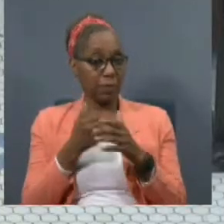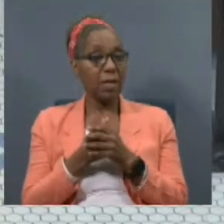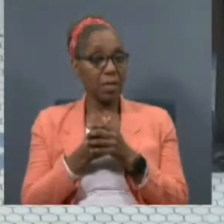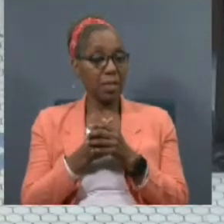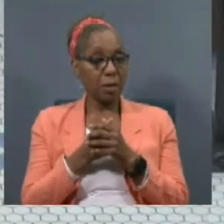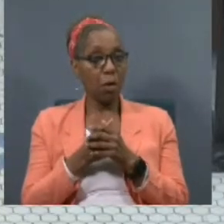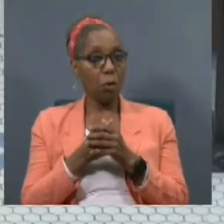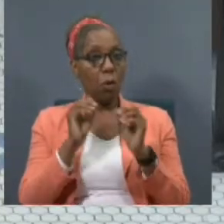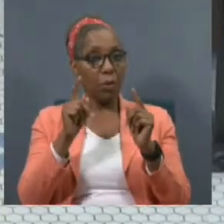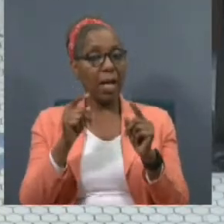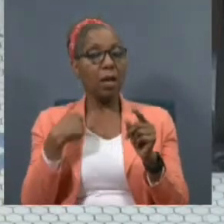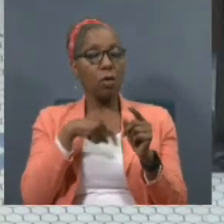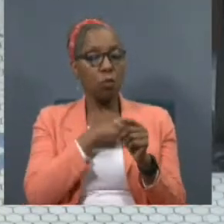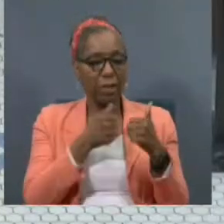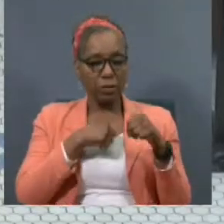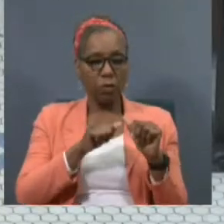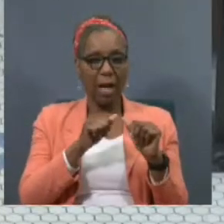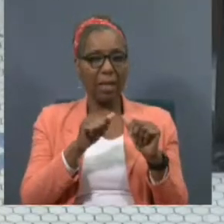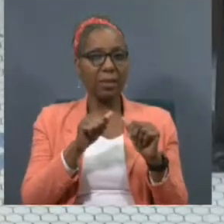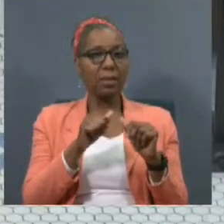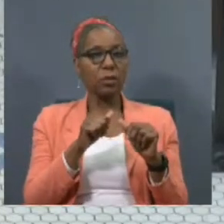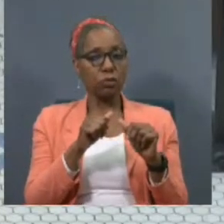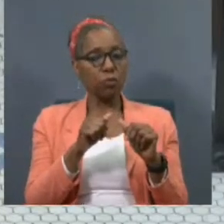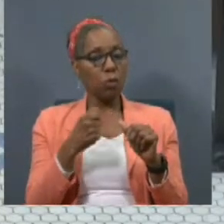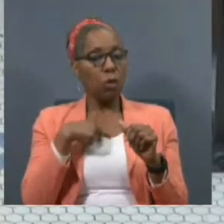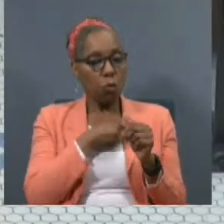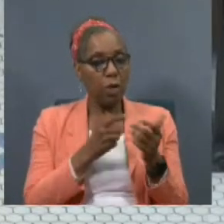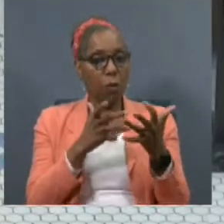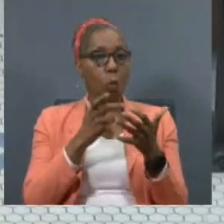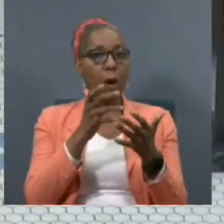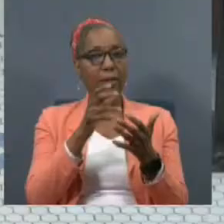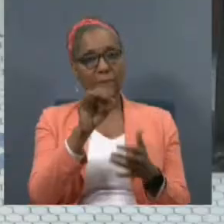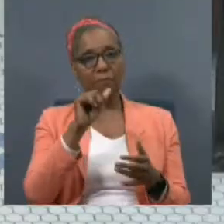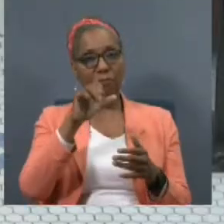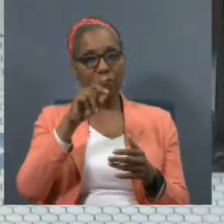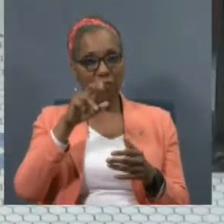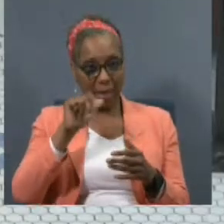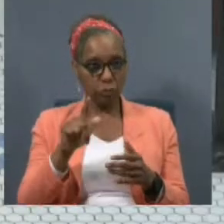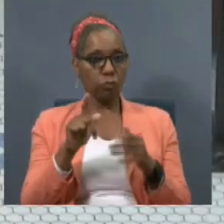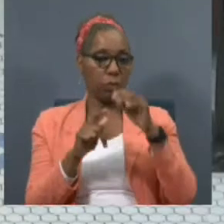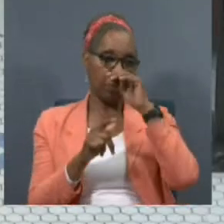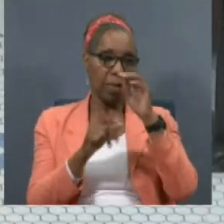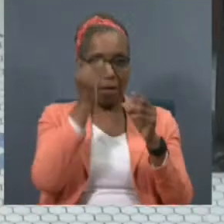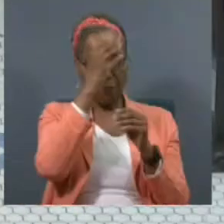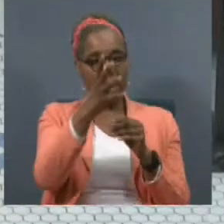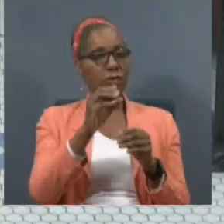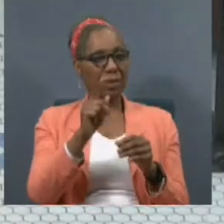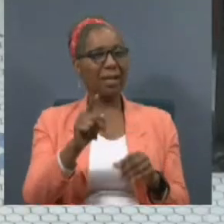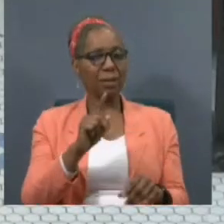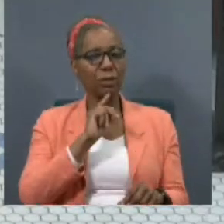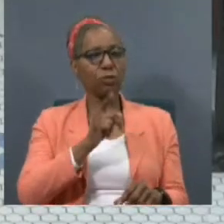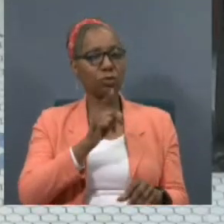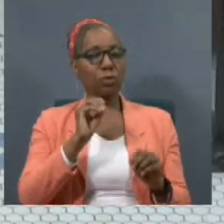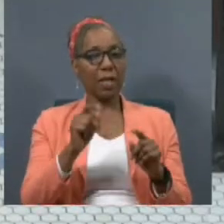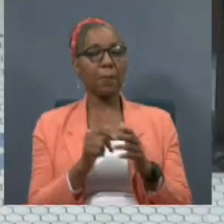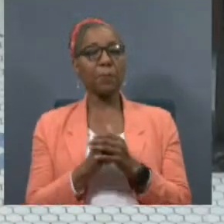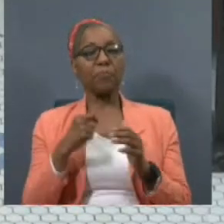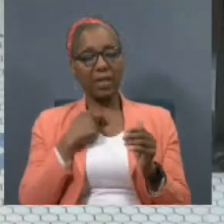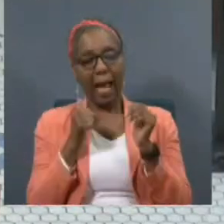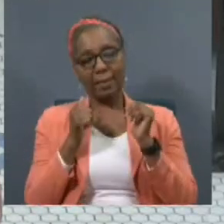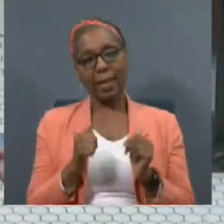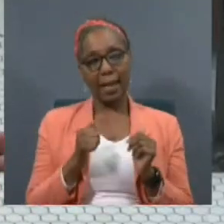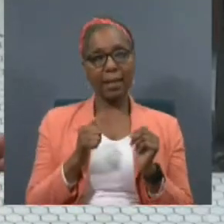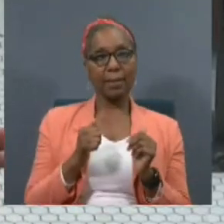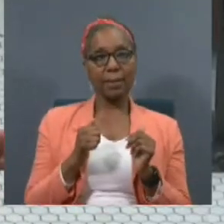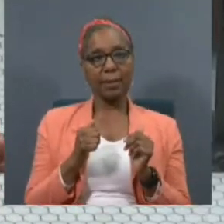points? And what we want to know is we're trying to find factual high points on this, if you will. Absolutely. So what I can do is I